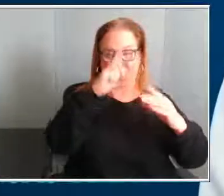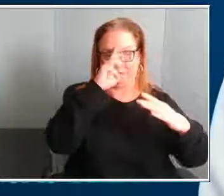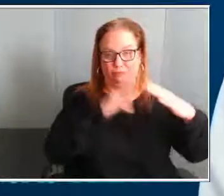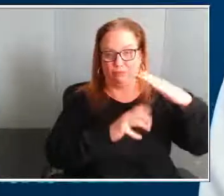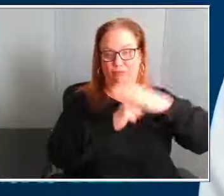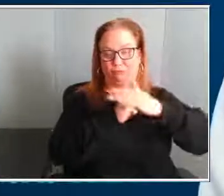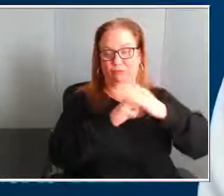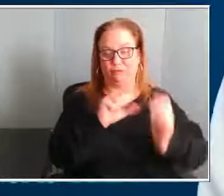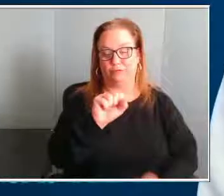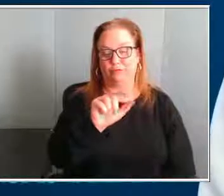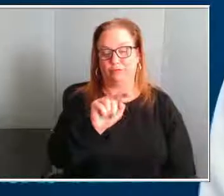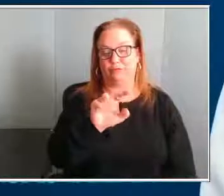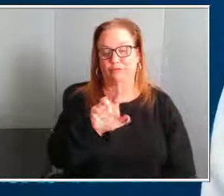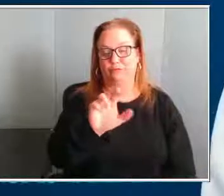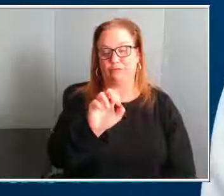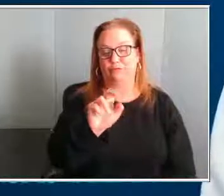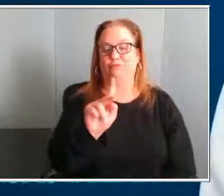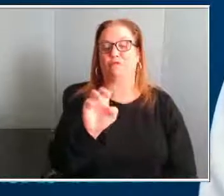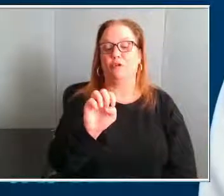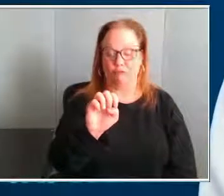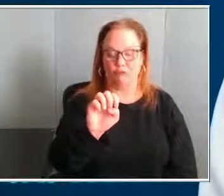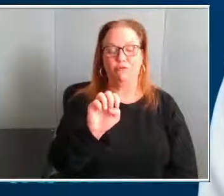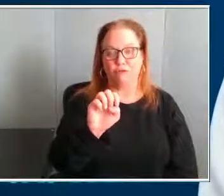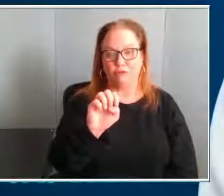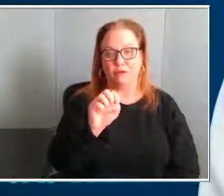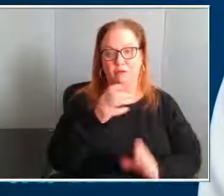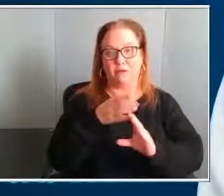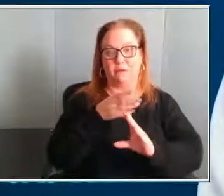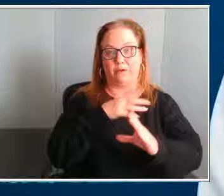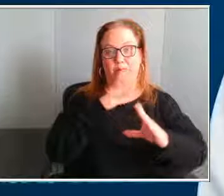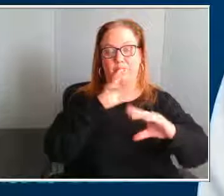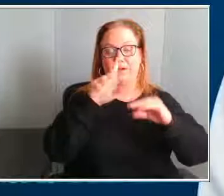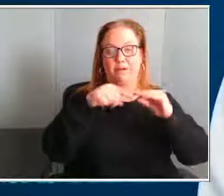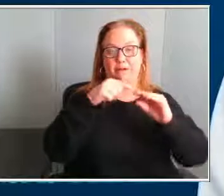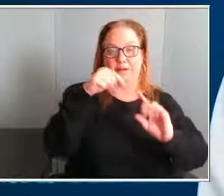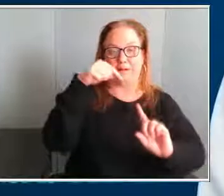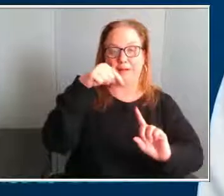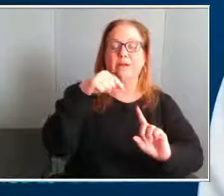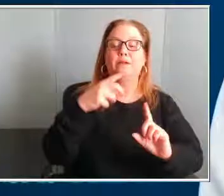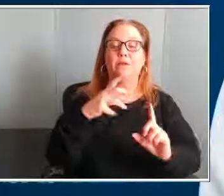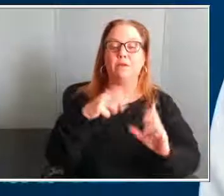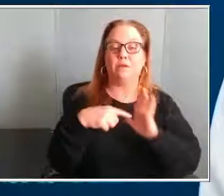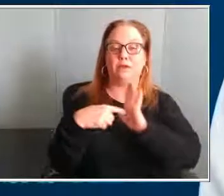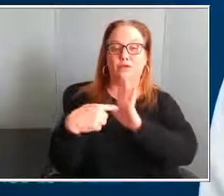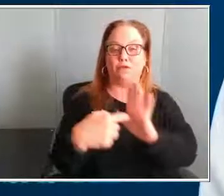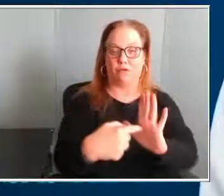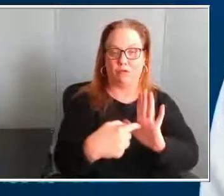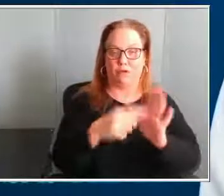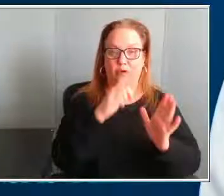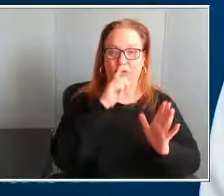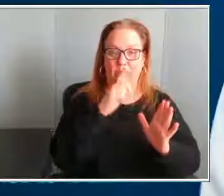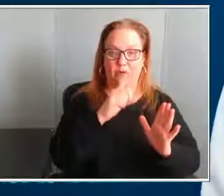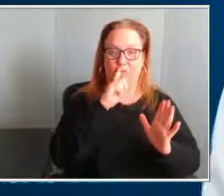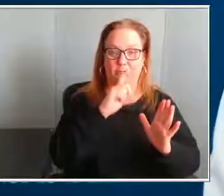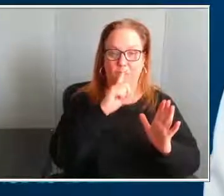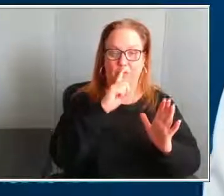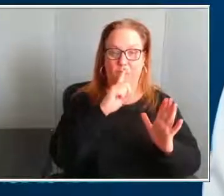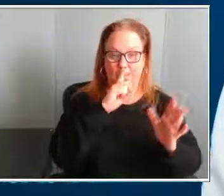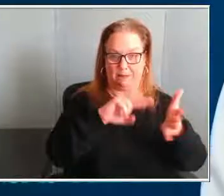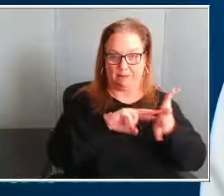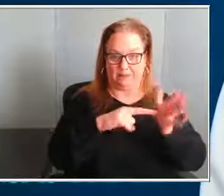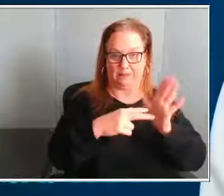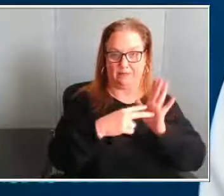And before we dive into that important study that we're going to focus on, we want to show you what it really means